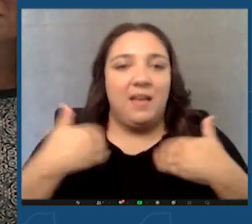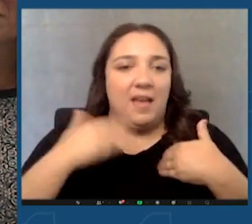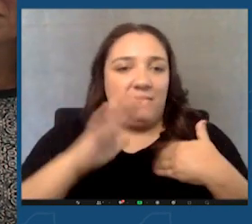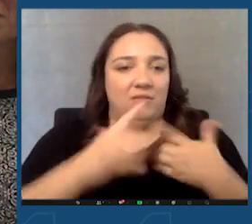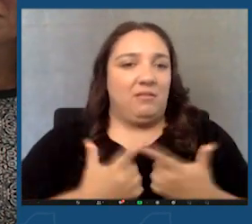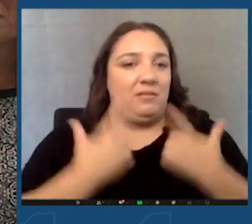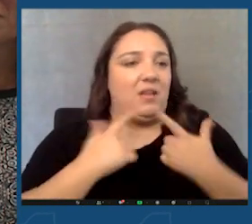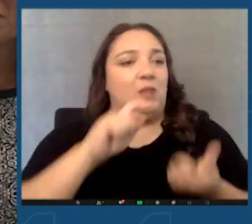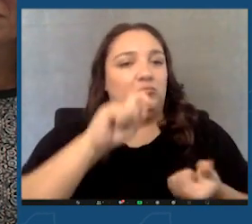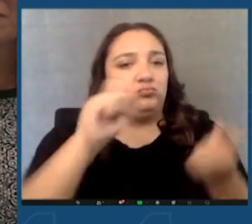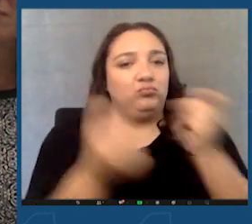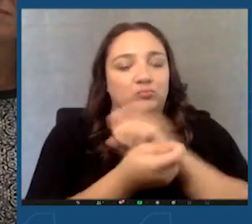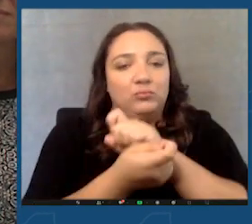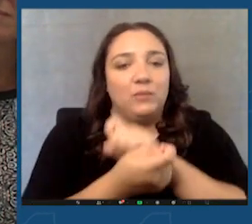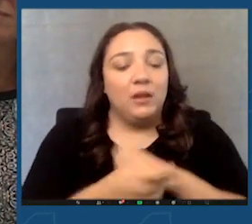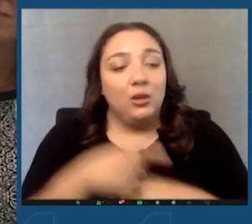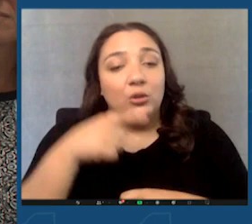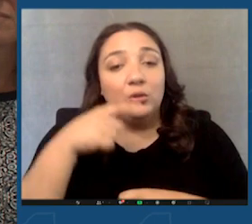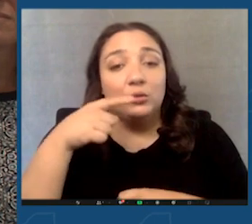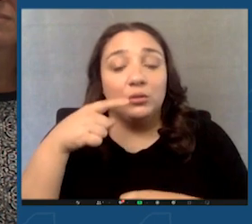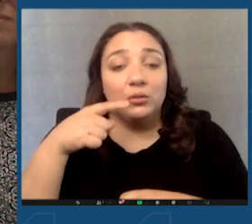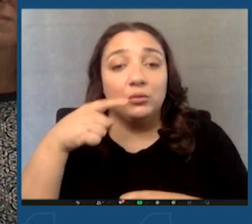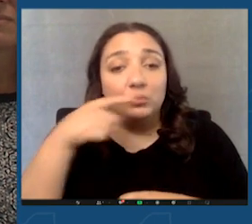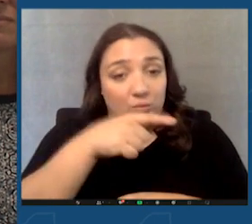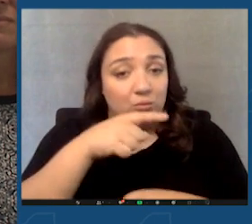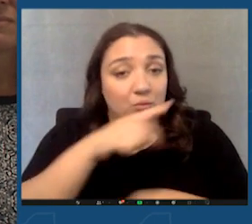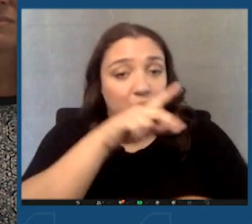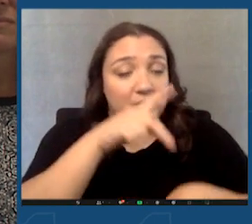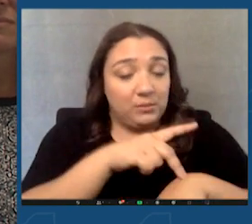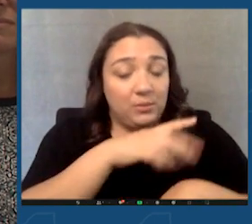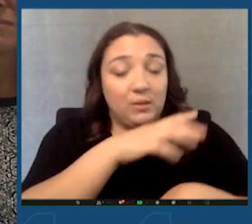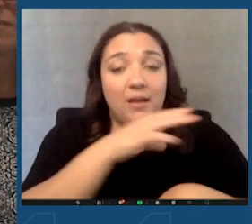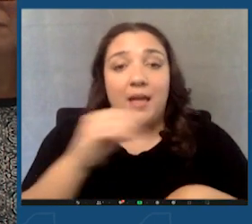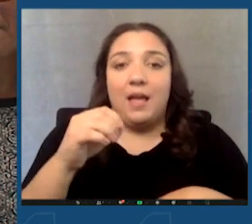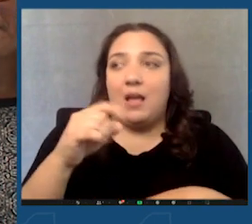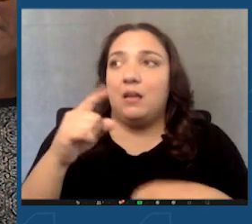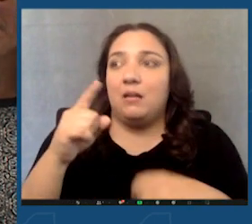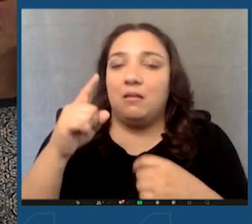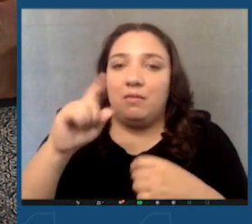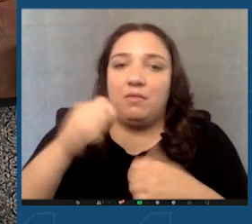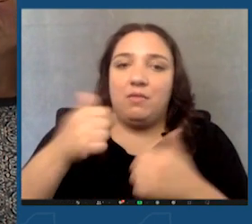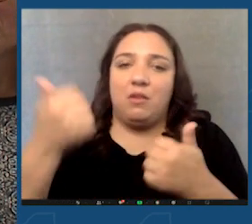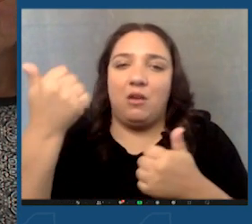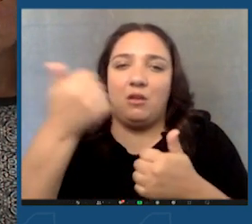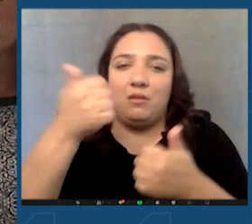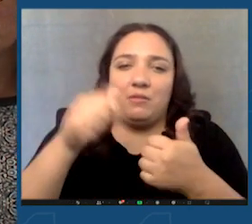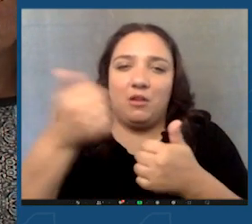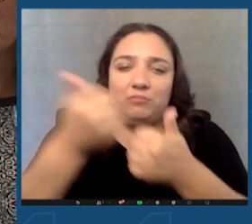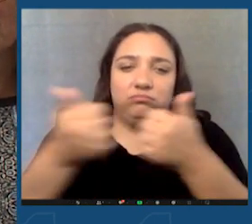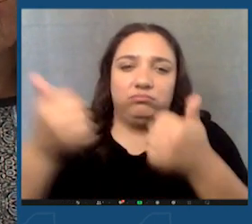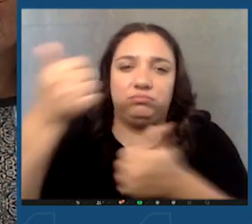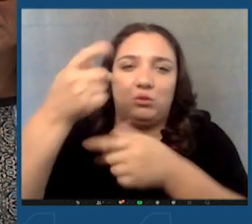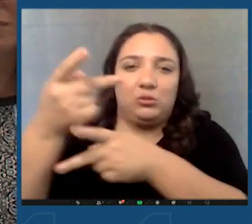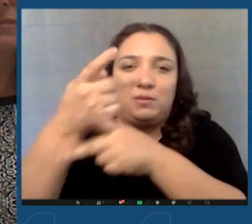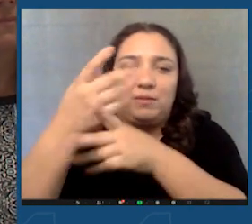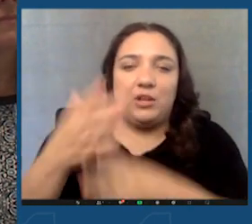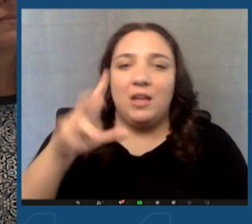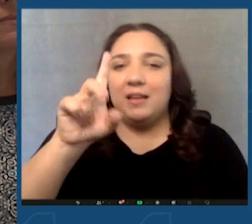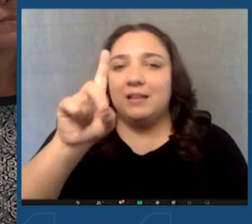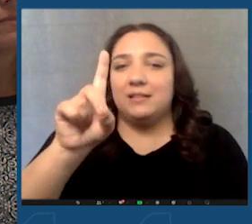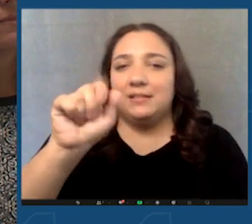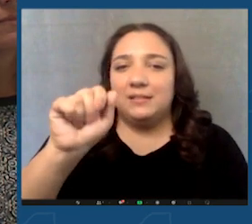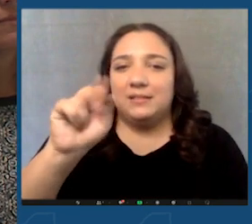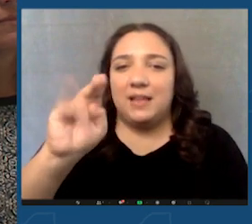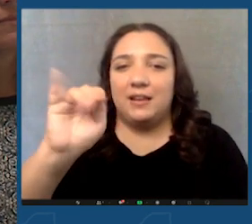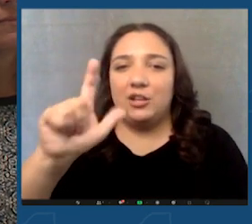And you, in conjunction with our really visionary school superintendent, Daniel Riemann, I want to thank him for over a decade